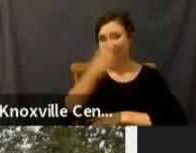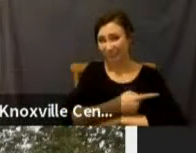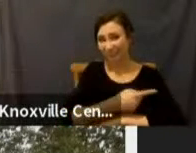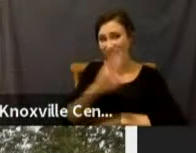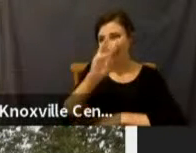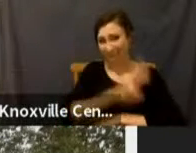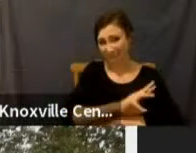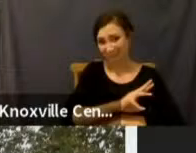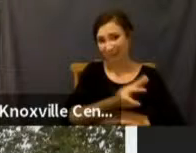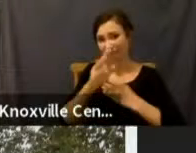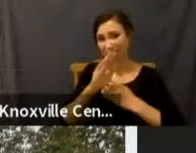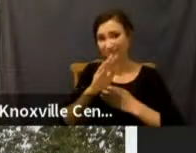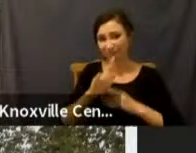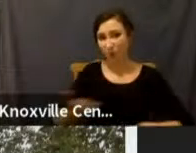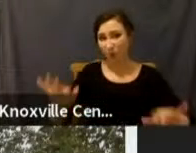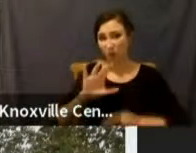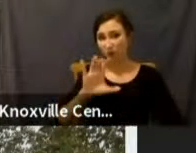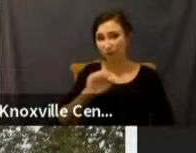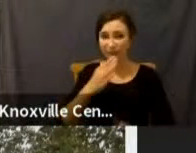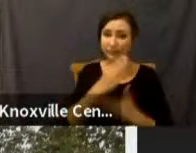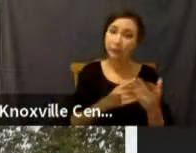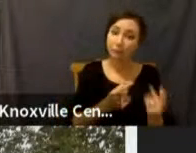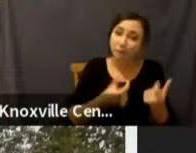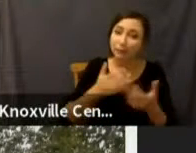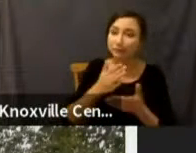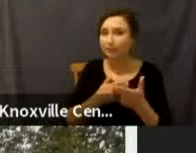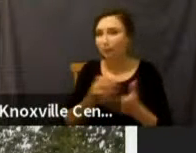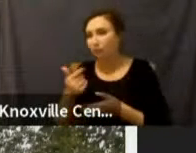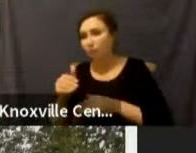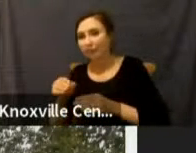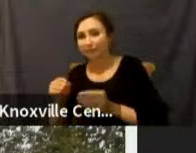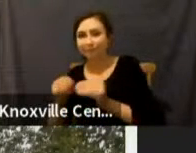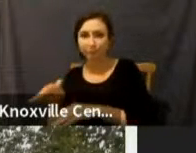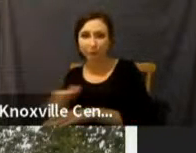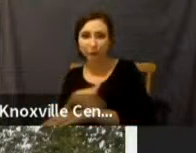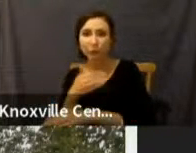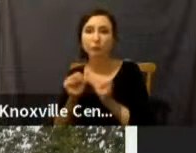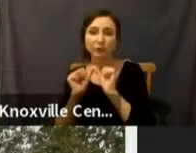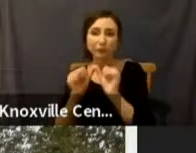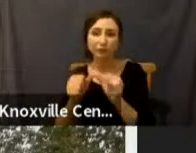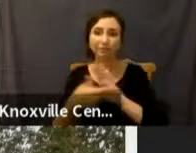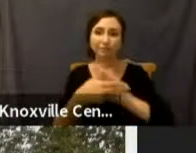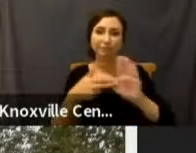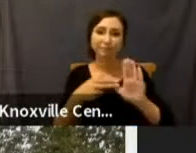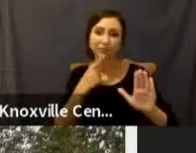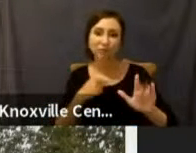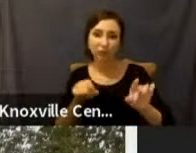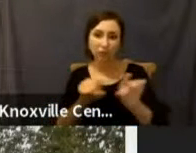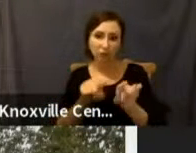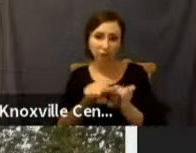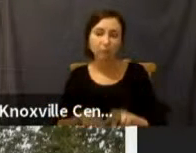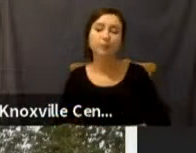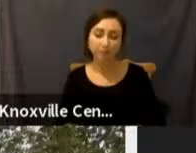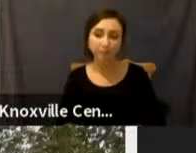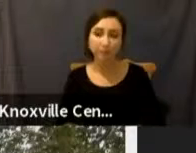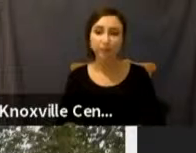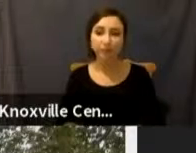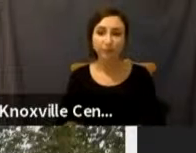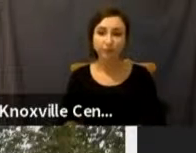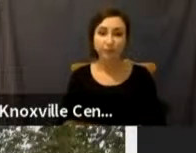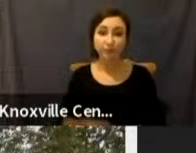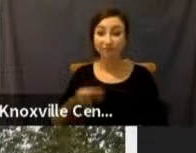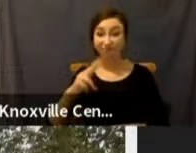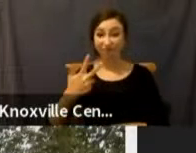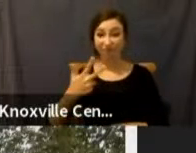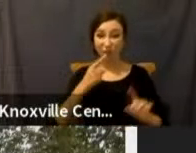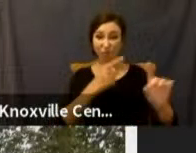community, some being faster, some being slower. So we are going to continue to mark this one as red as well. Third